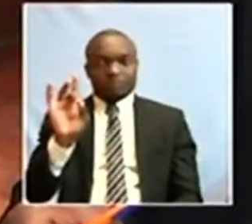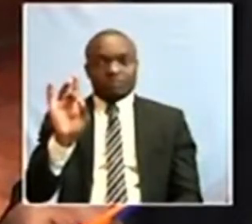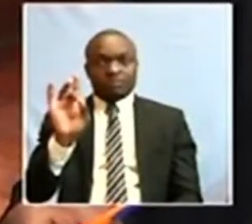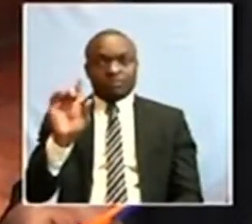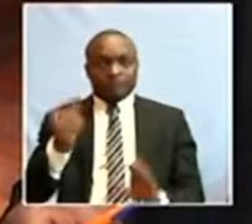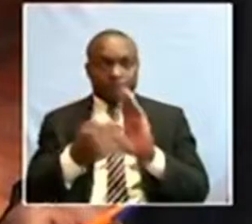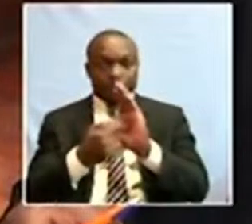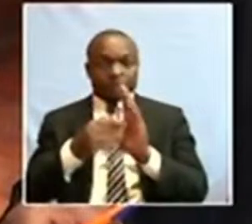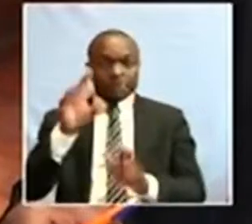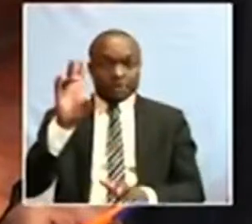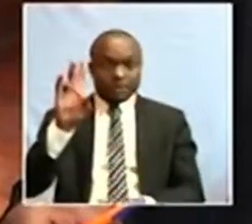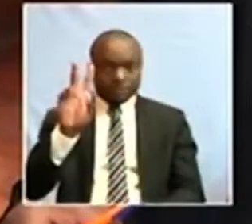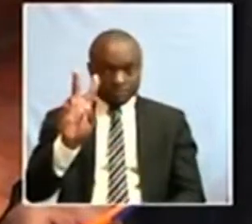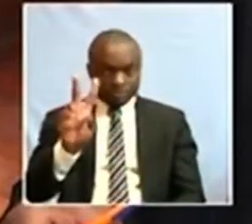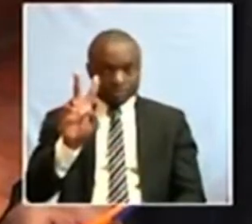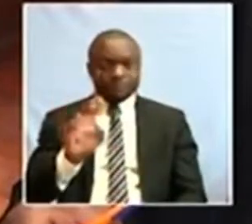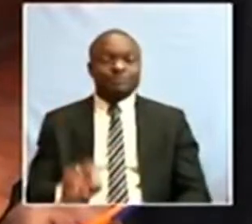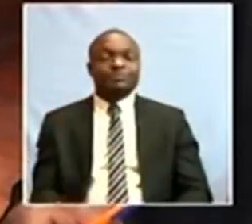299,708.72.